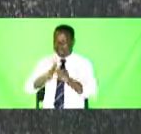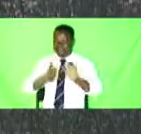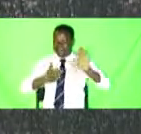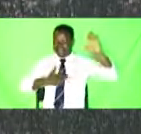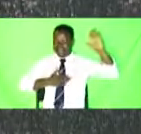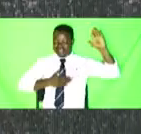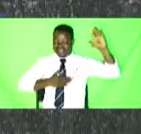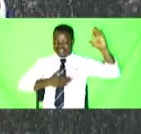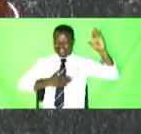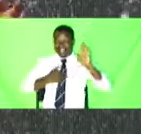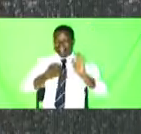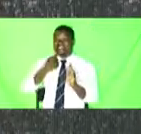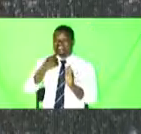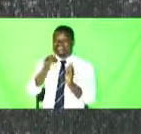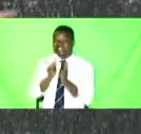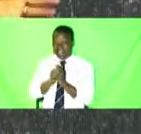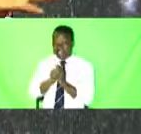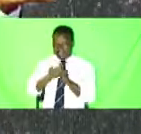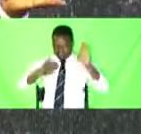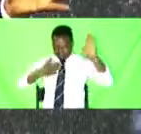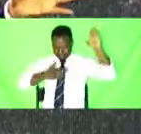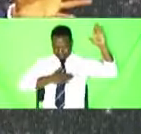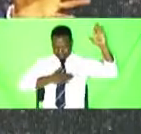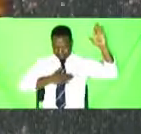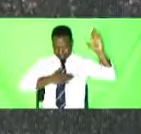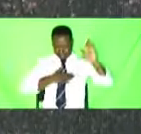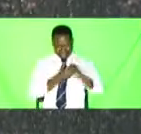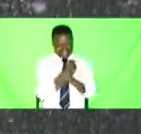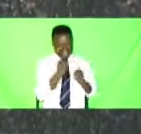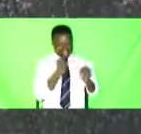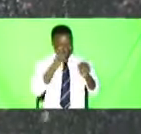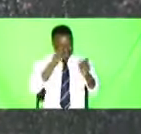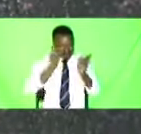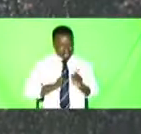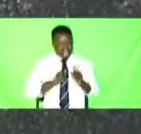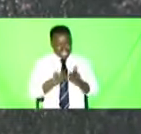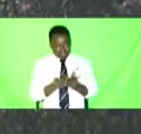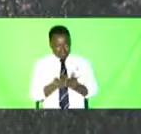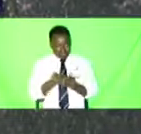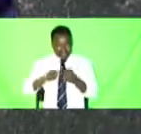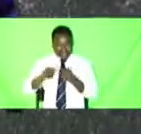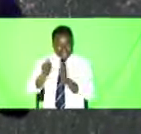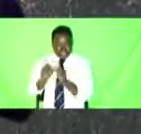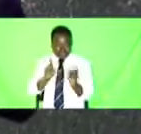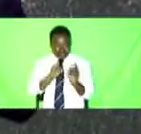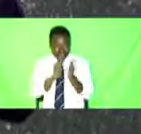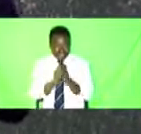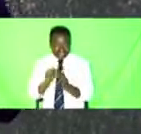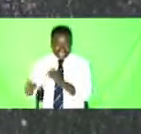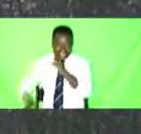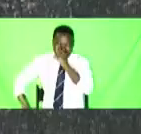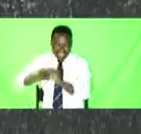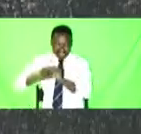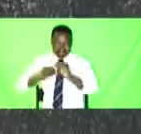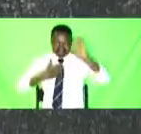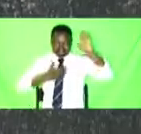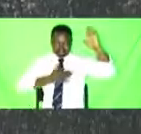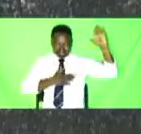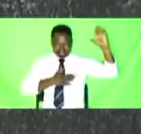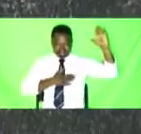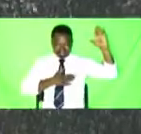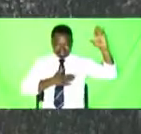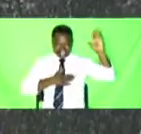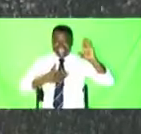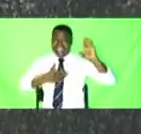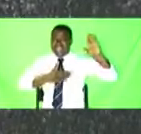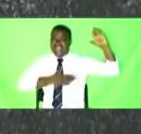decided that this is how I'm going to save mankind. But he backed it with an oath. Now, when we talk about